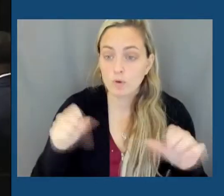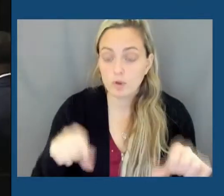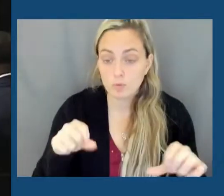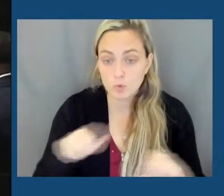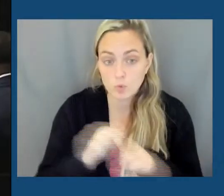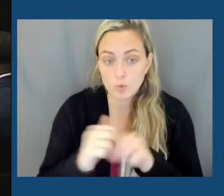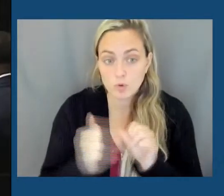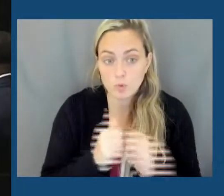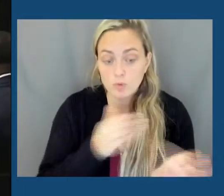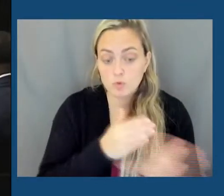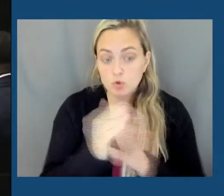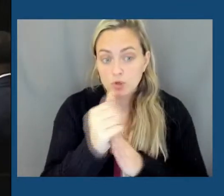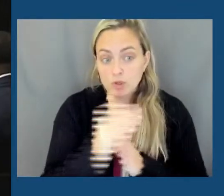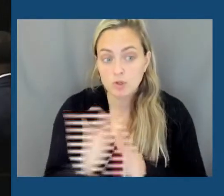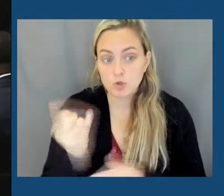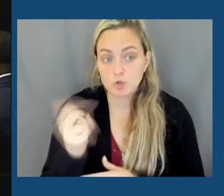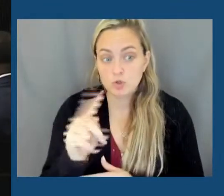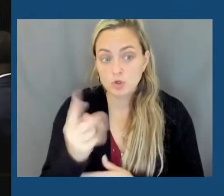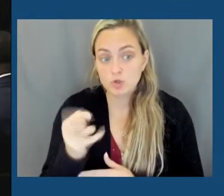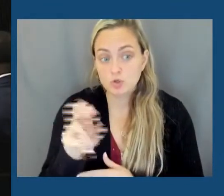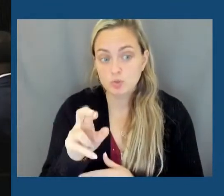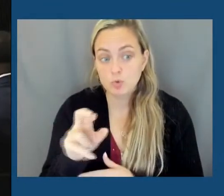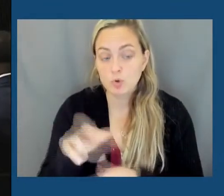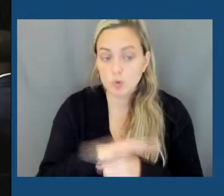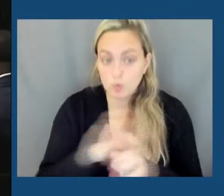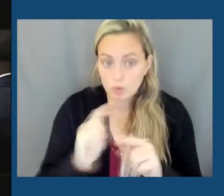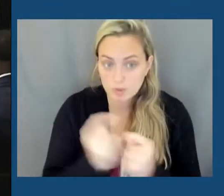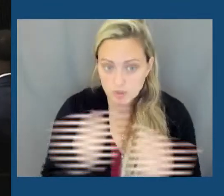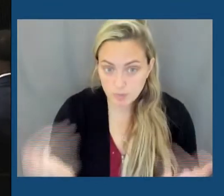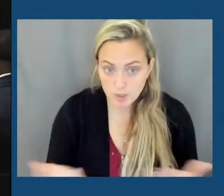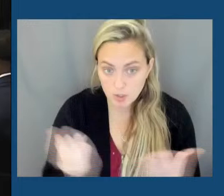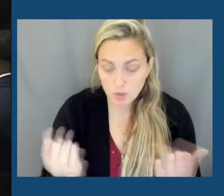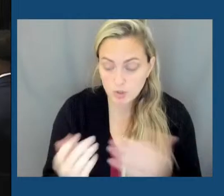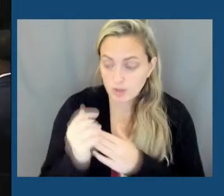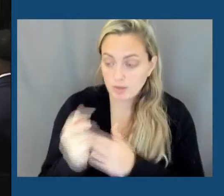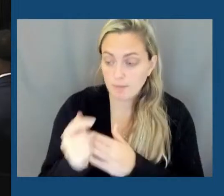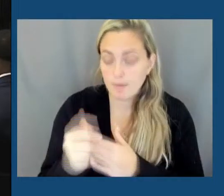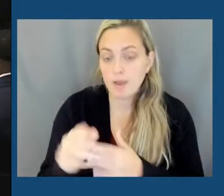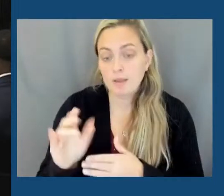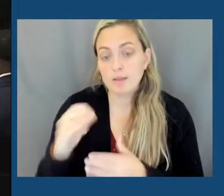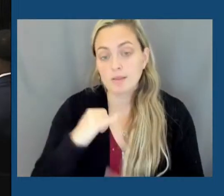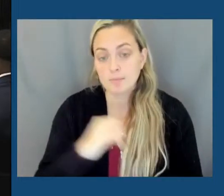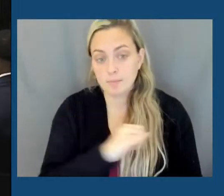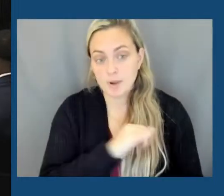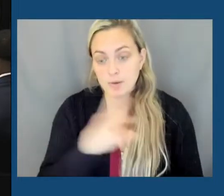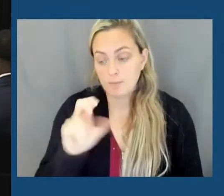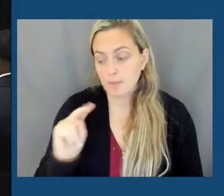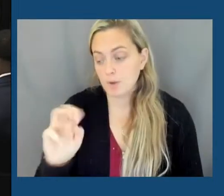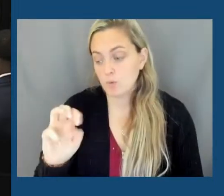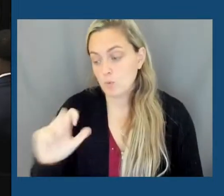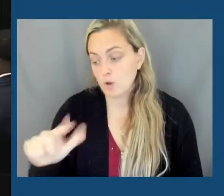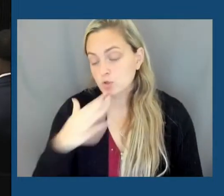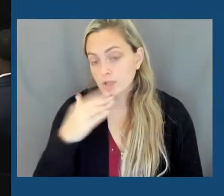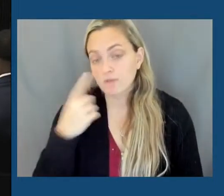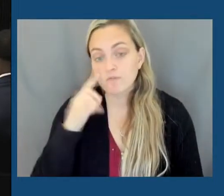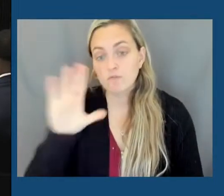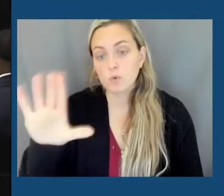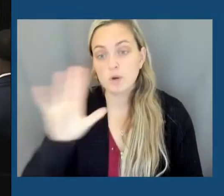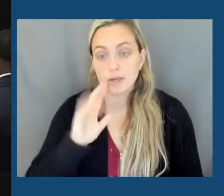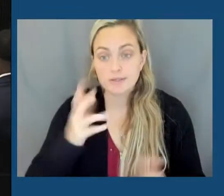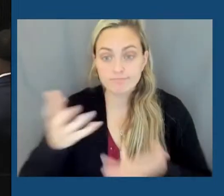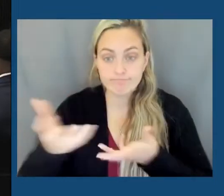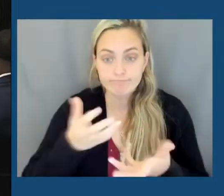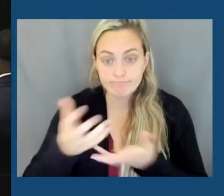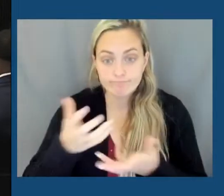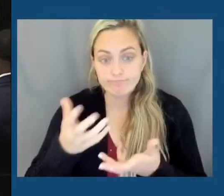Majority Leader Chuck Schumer and the local team here led by the mayor, Ben Walsh. I want to thank him for his engagement intensely.